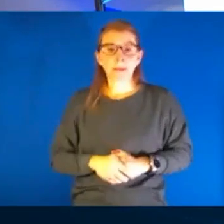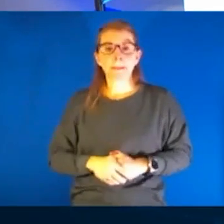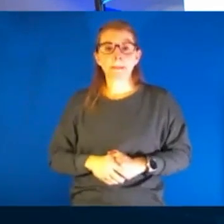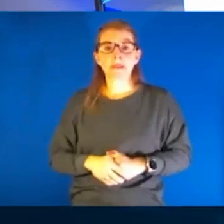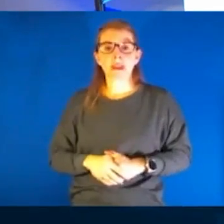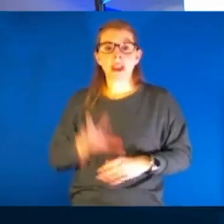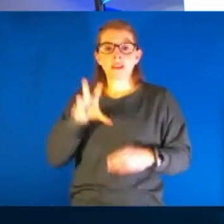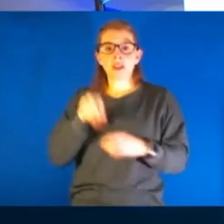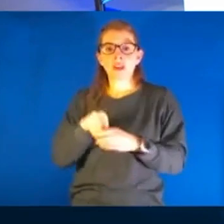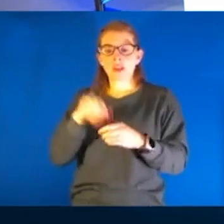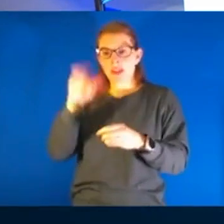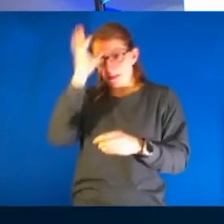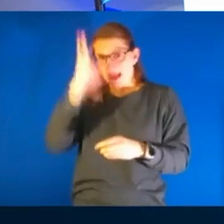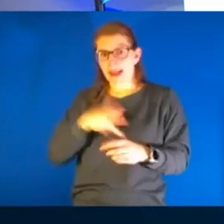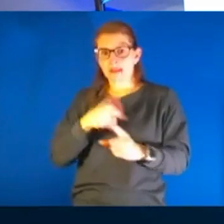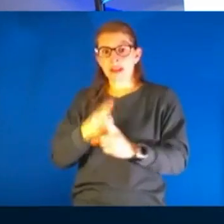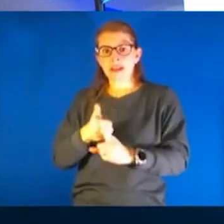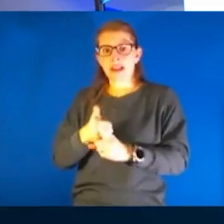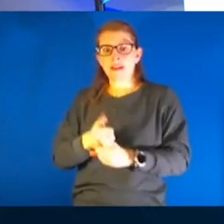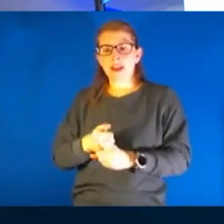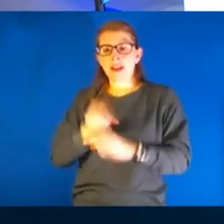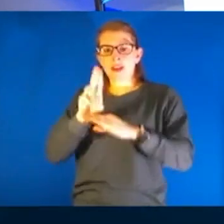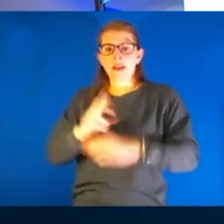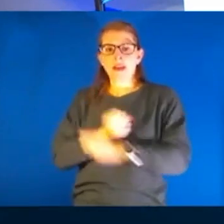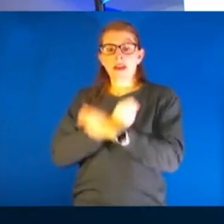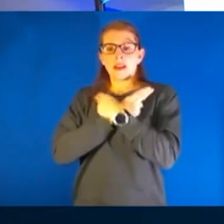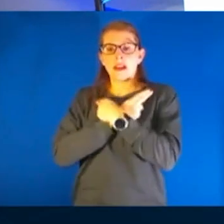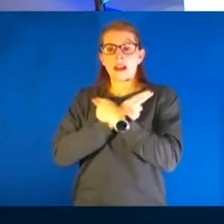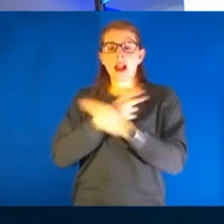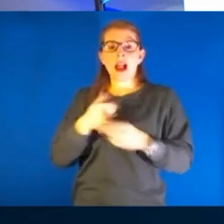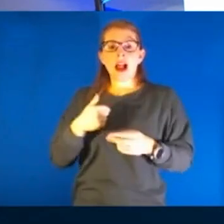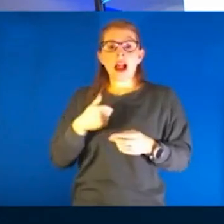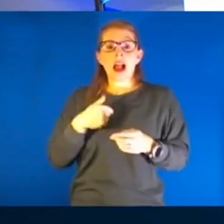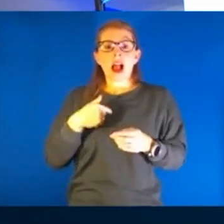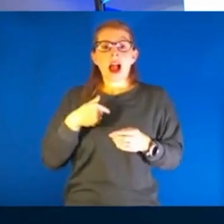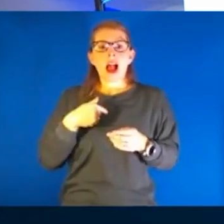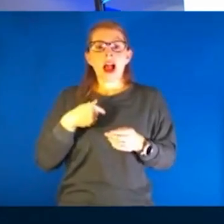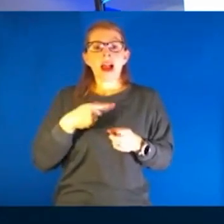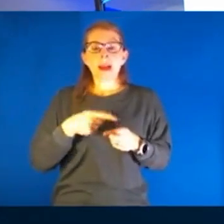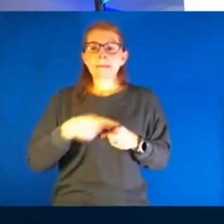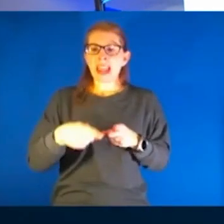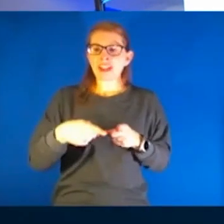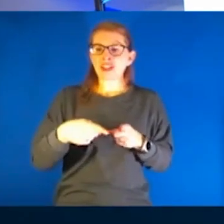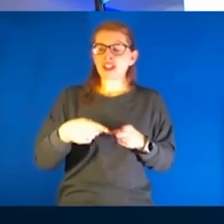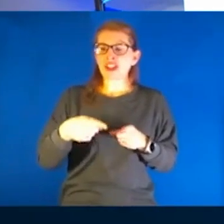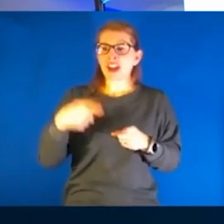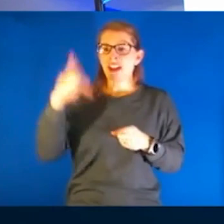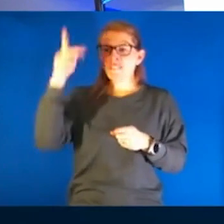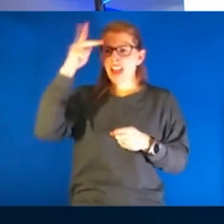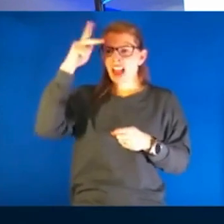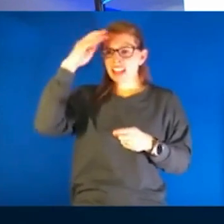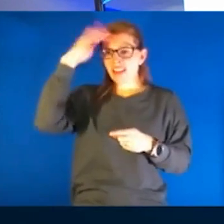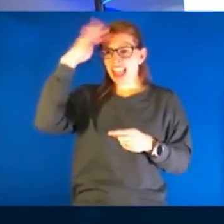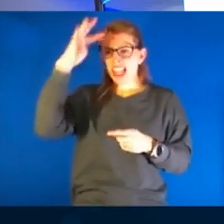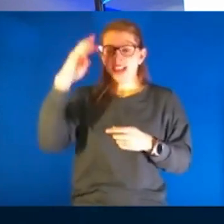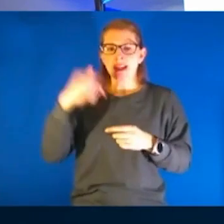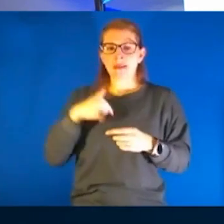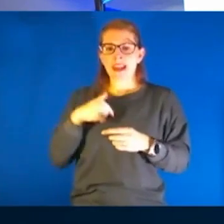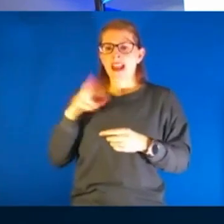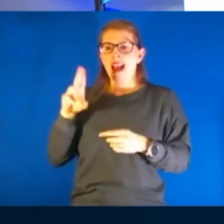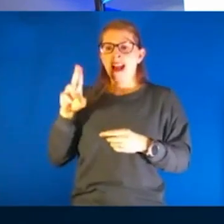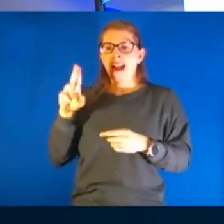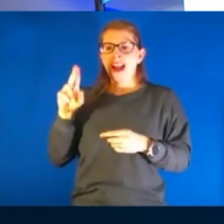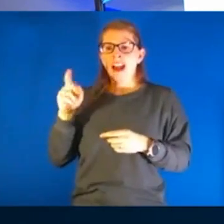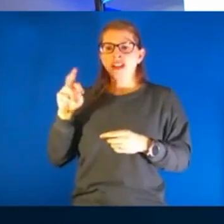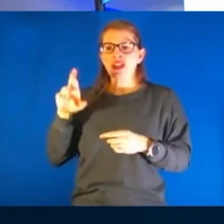So, luckily, I majored in philosophy as an undergrad. That is outstanding, because here's coming to you first. So then why do viruses